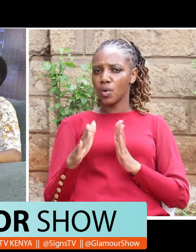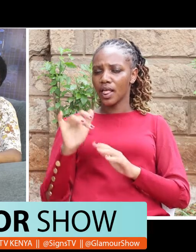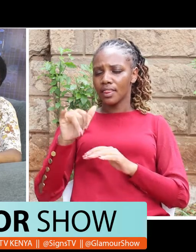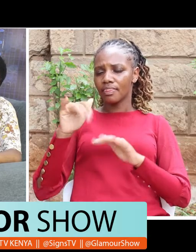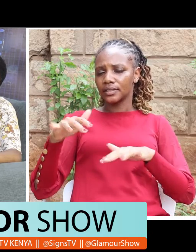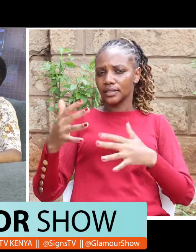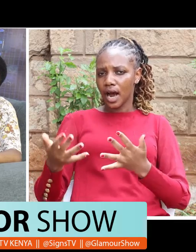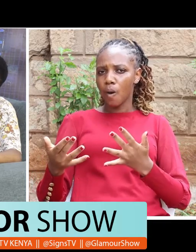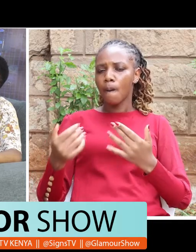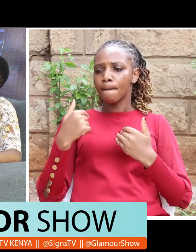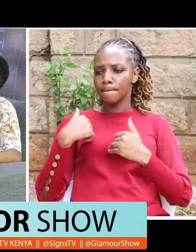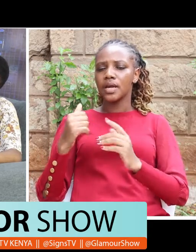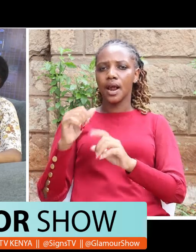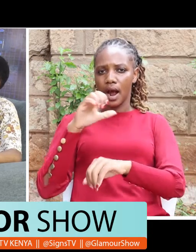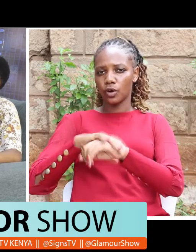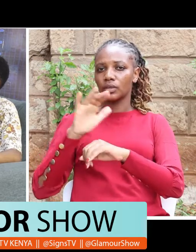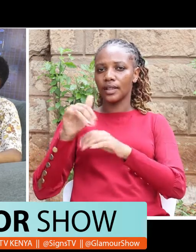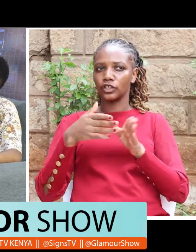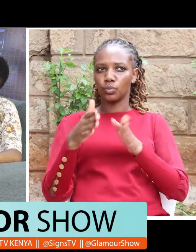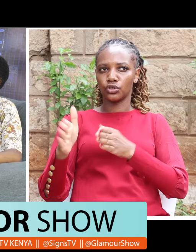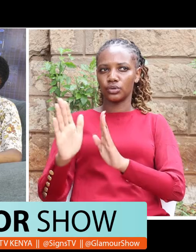got to get there.